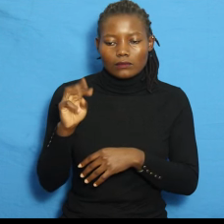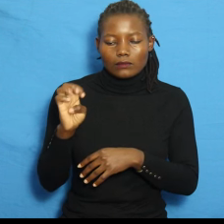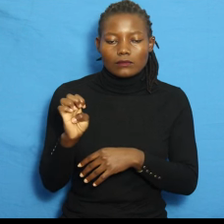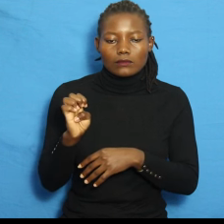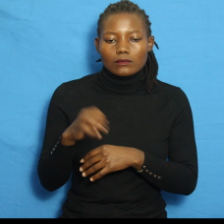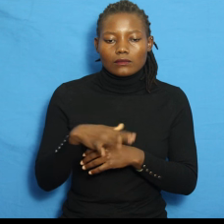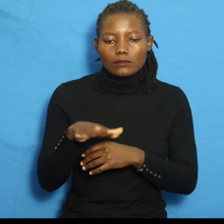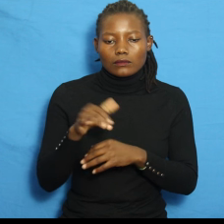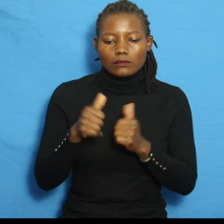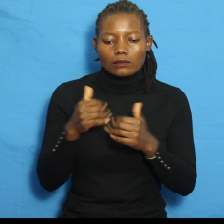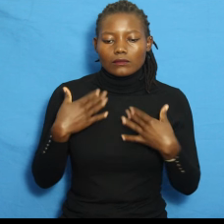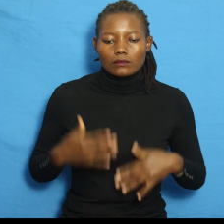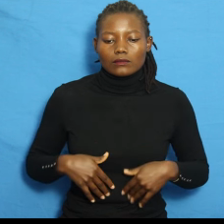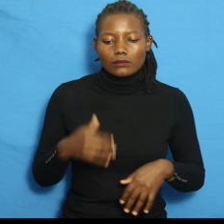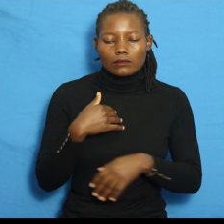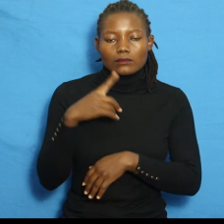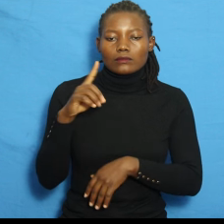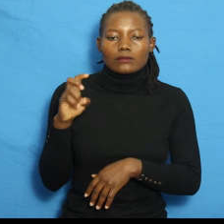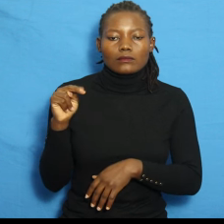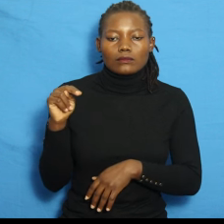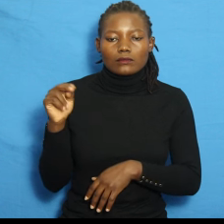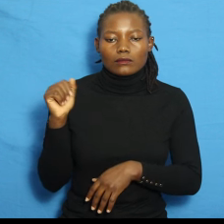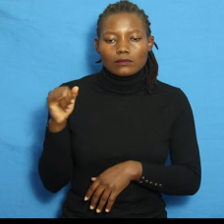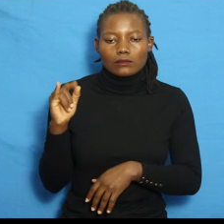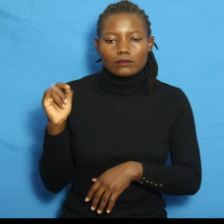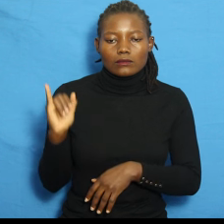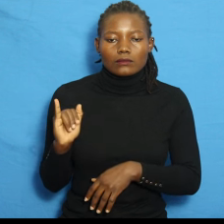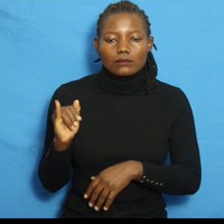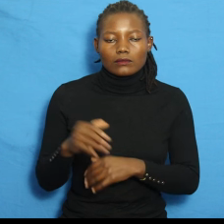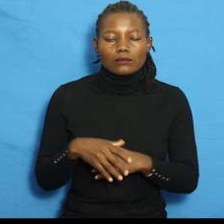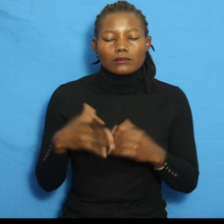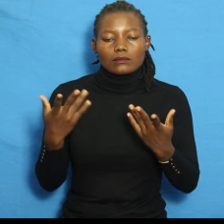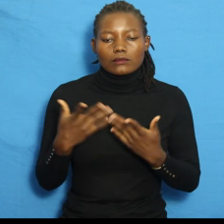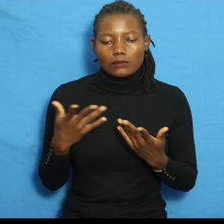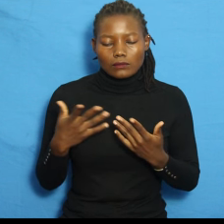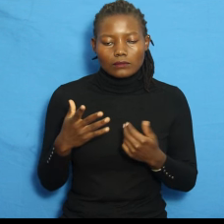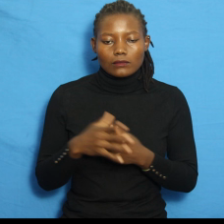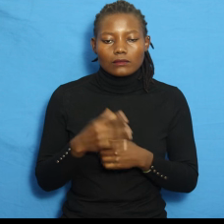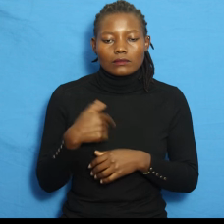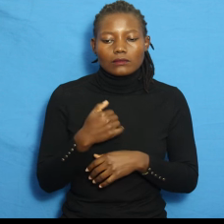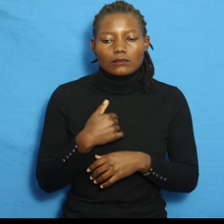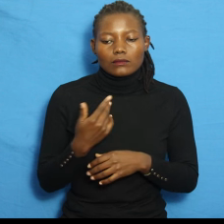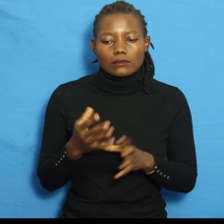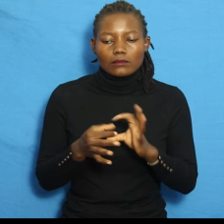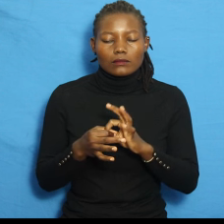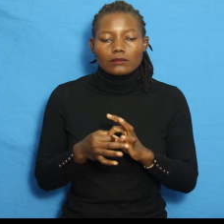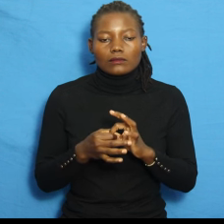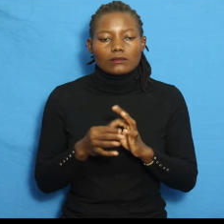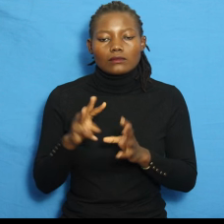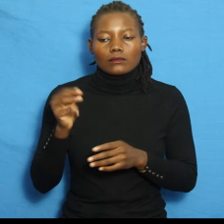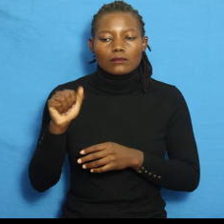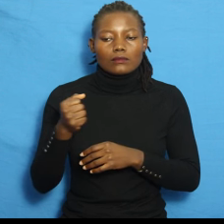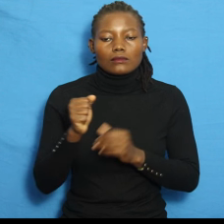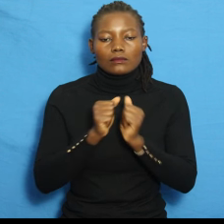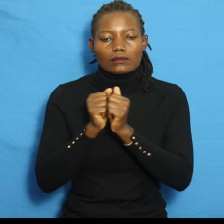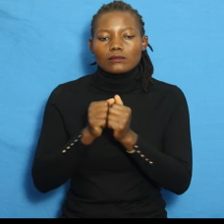occupies. Density comes into now water dynamics, where we have combines the mass with